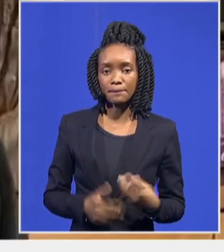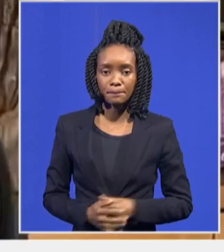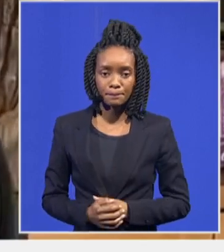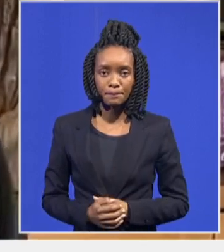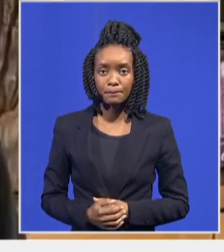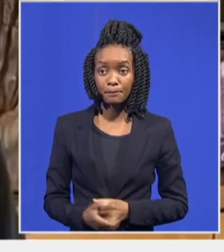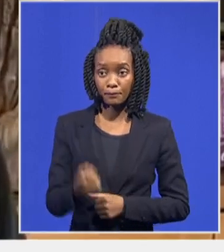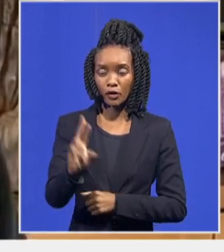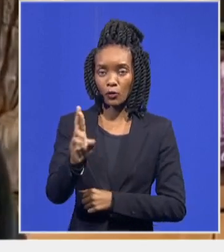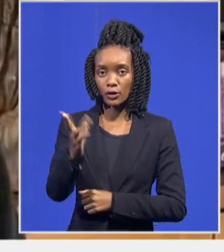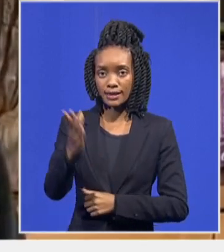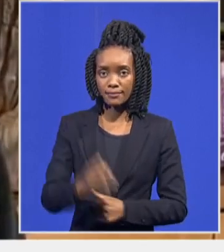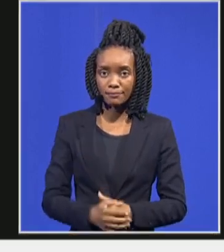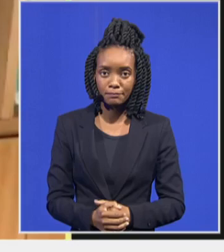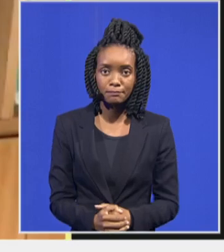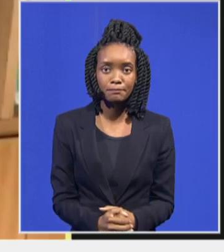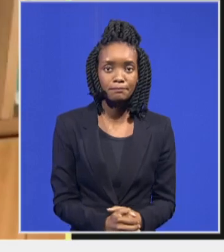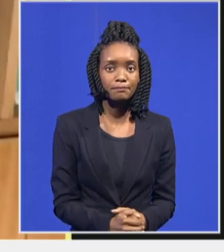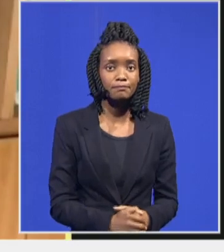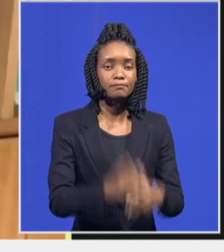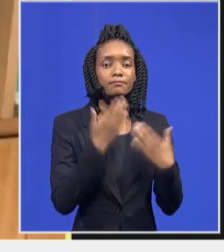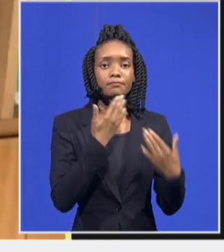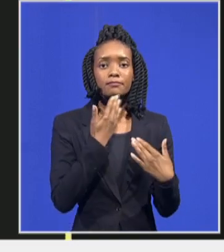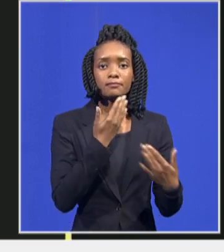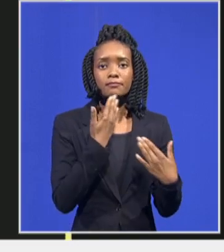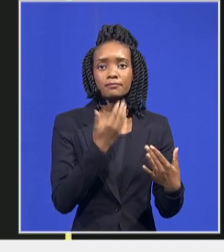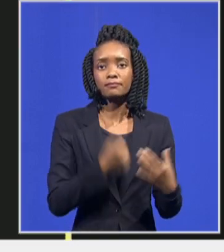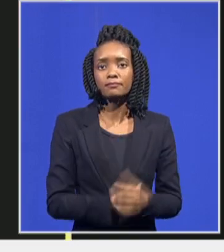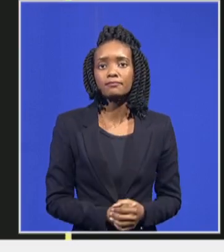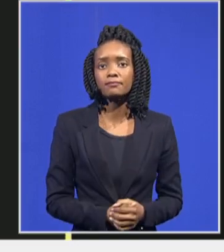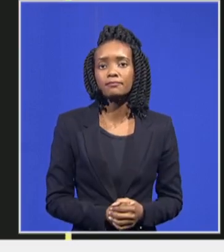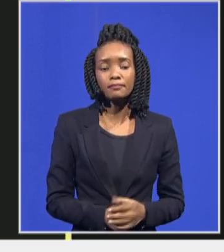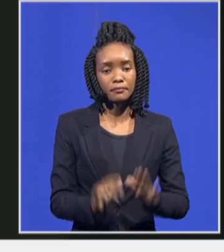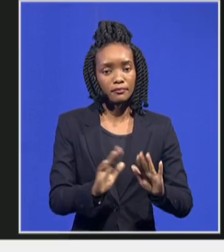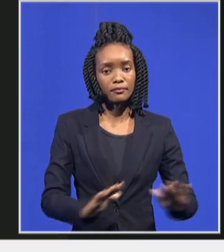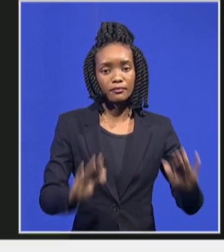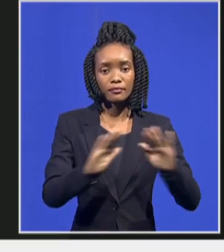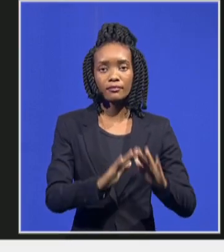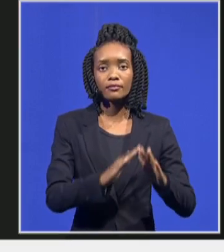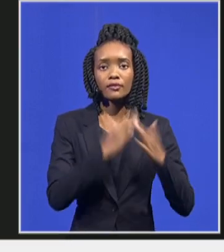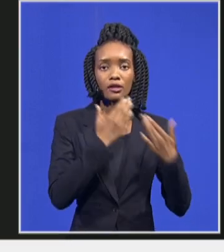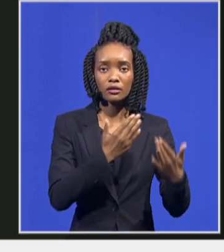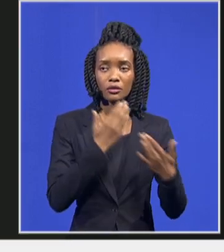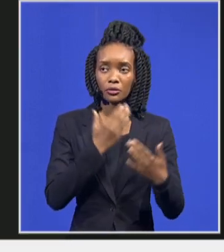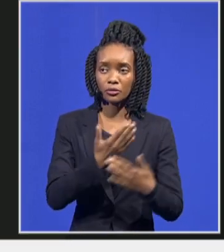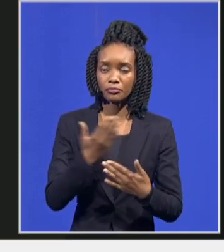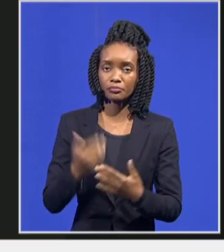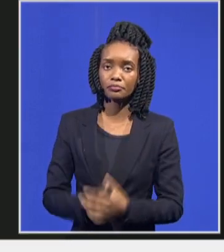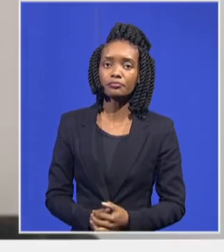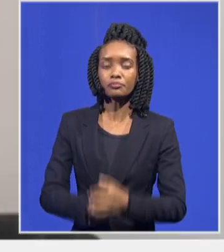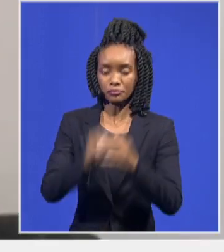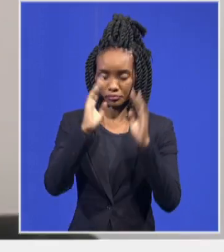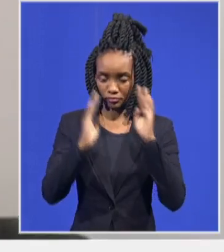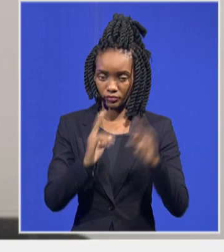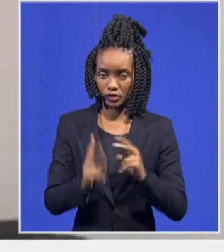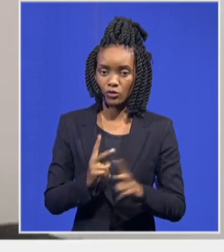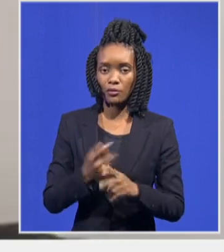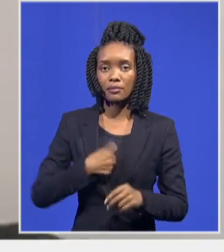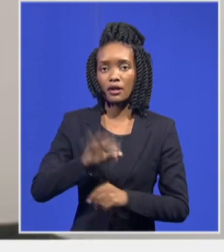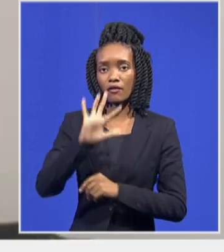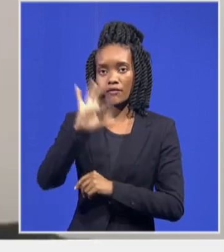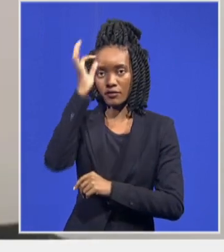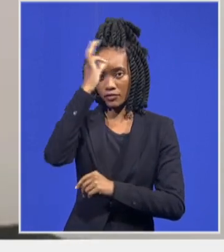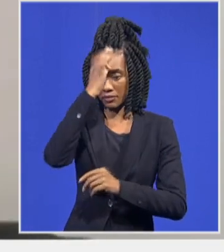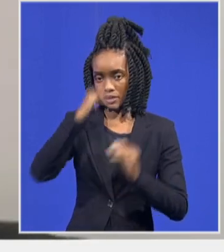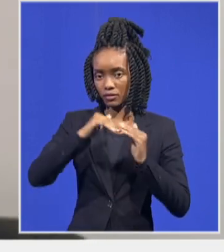floor is yours. Thanks, Deepak. Thanks, Crispin and Shamini and Blessing. Commissioners also. I'll be less than 5 minutes. Safe to